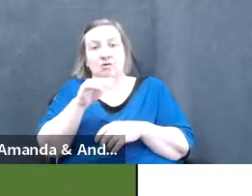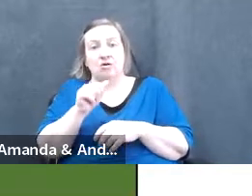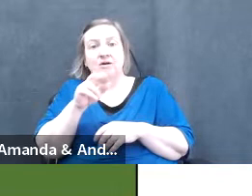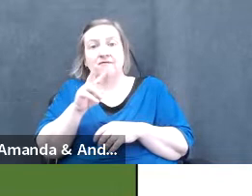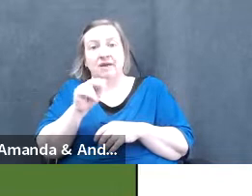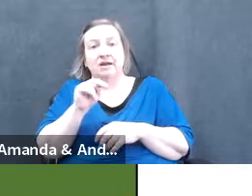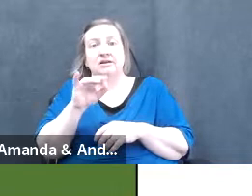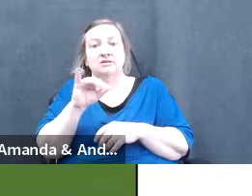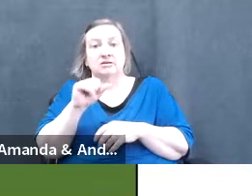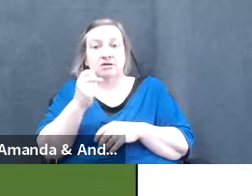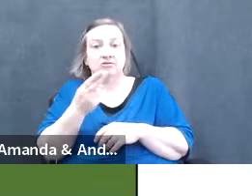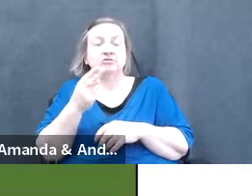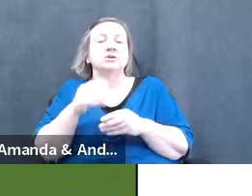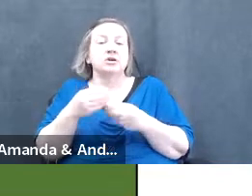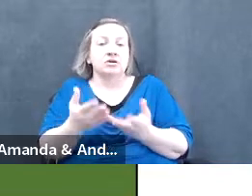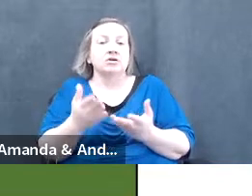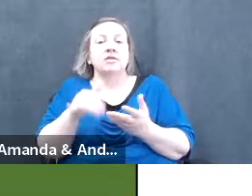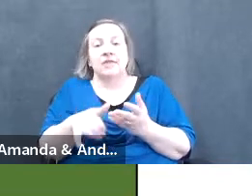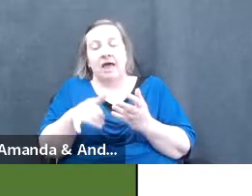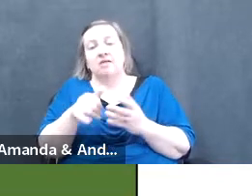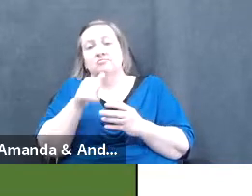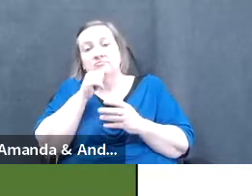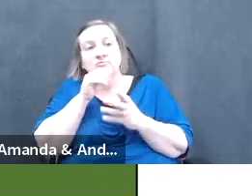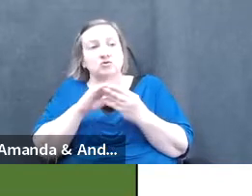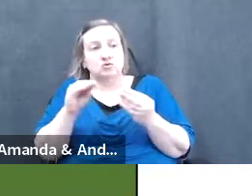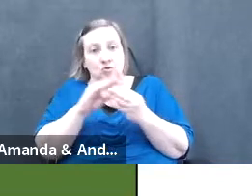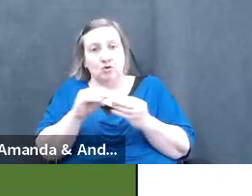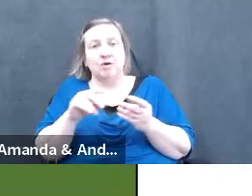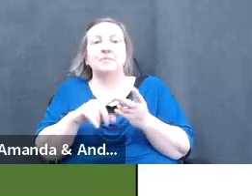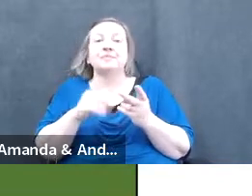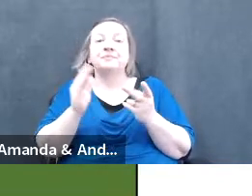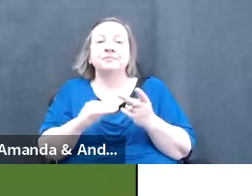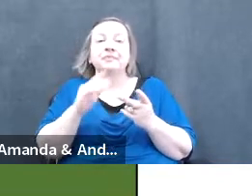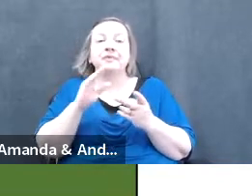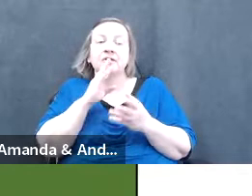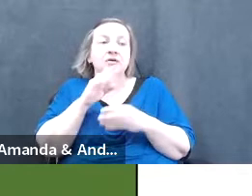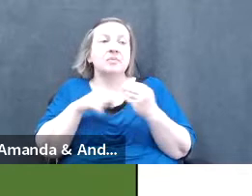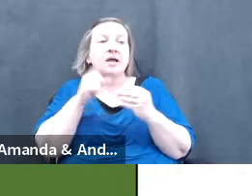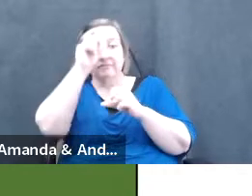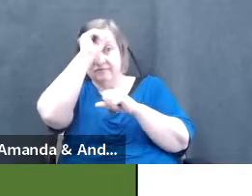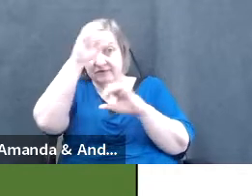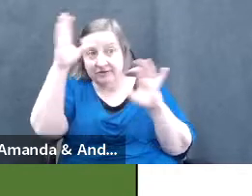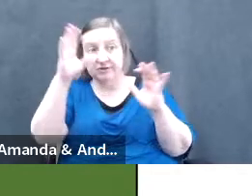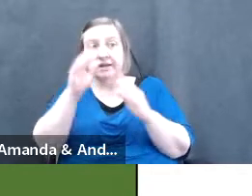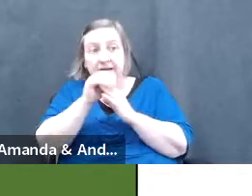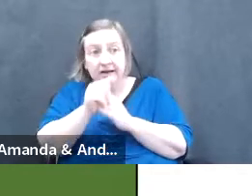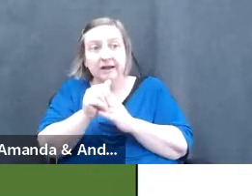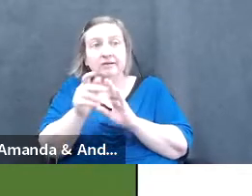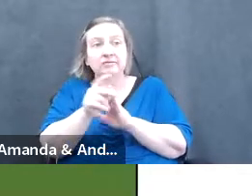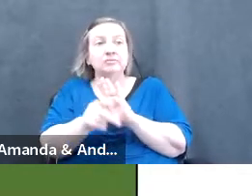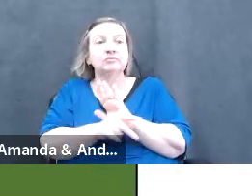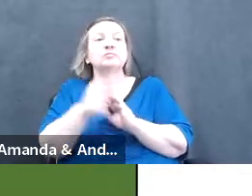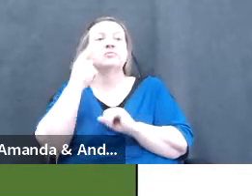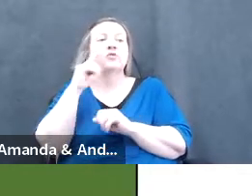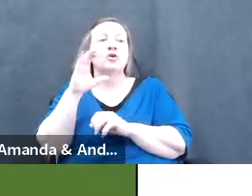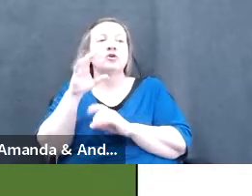personal story. Then we will move into our discussion of the vision and guiding principles for crisis response system. As I